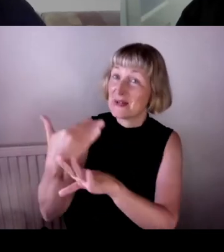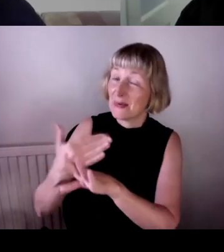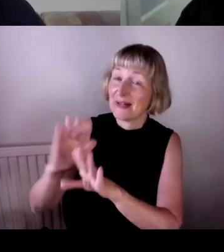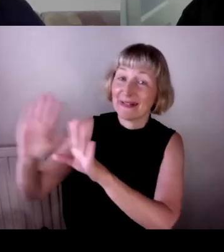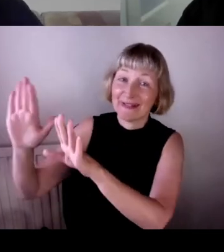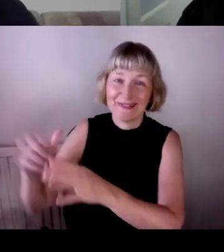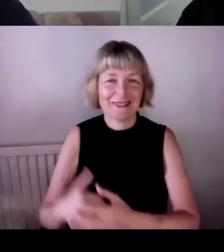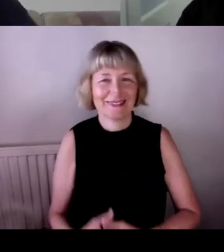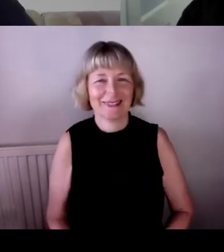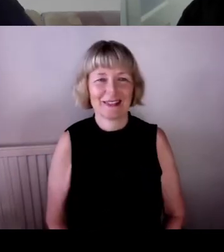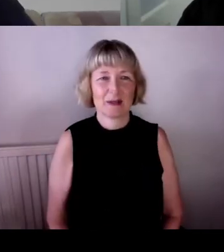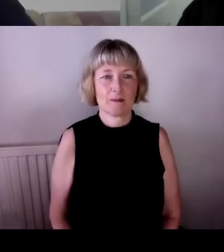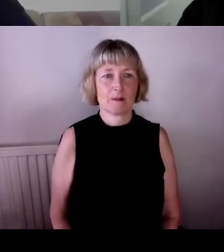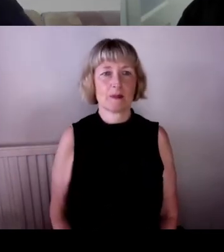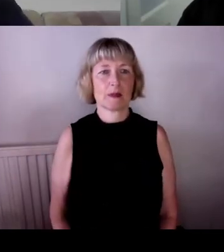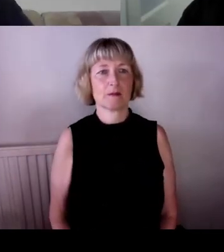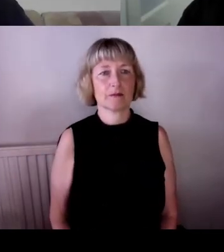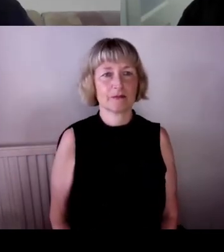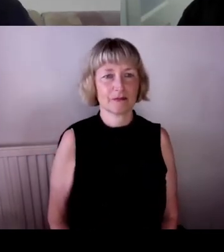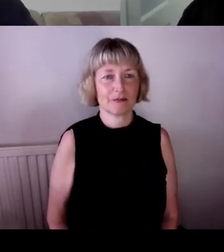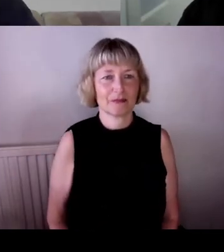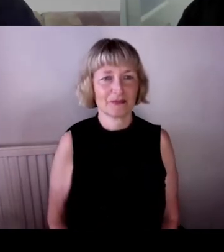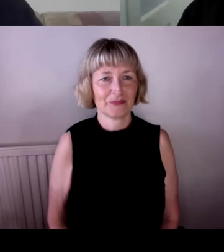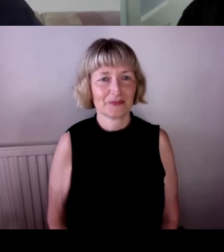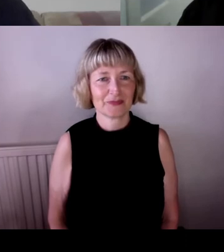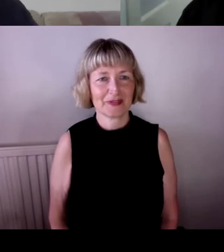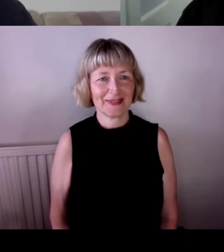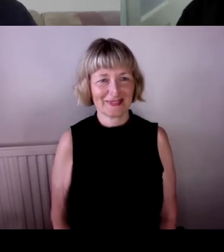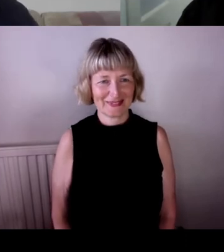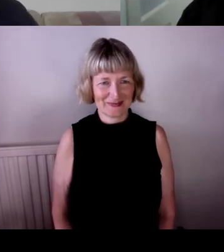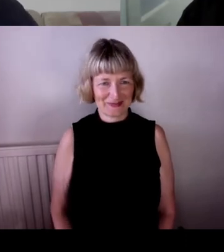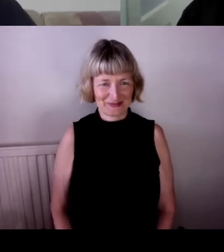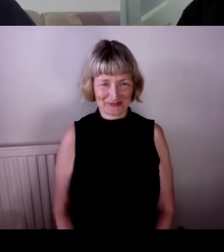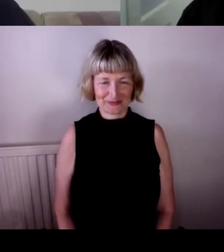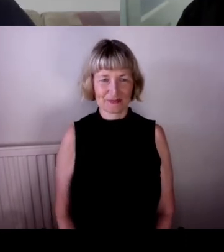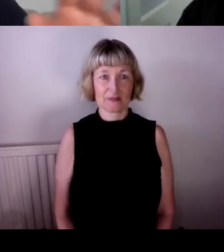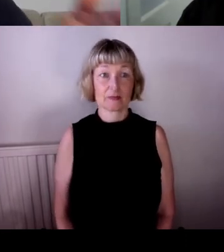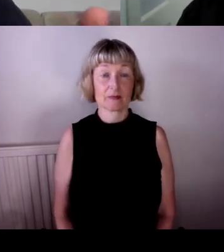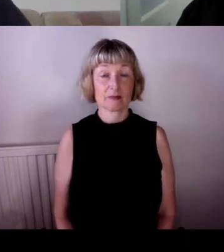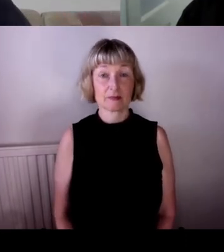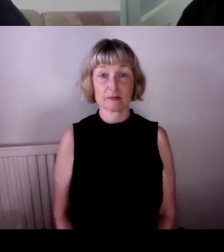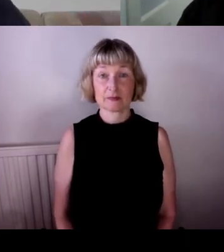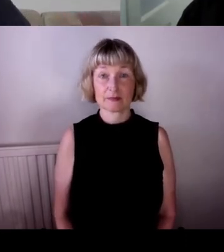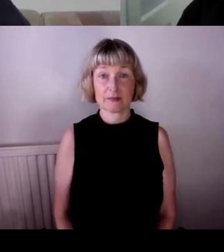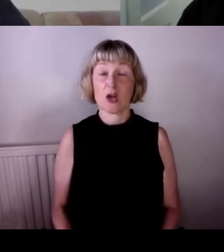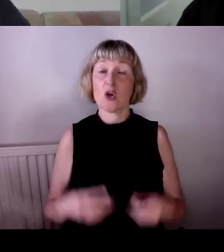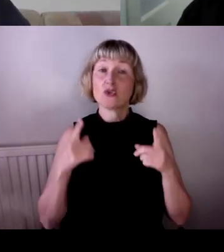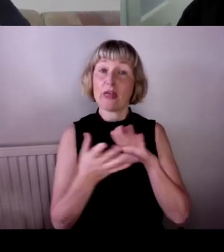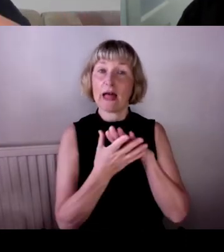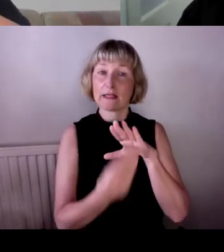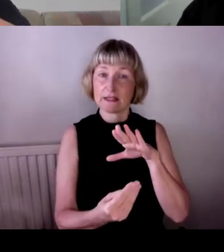Right. Okay. We've got things I do for you. So we've got, in that case, we